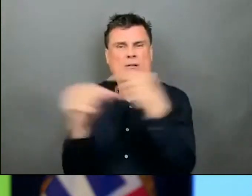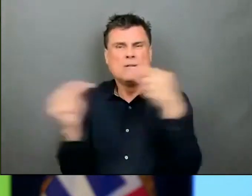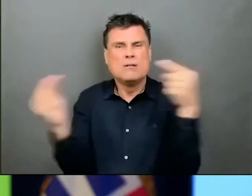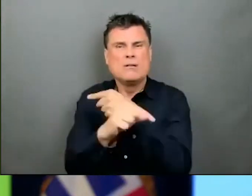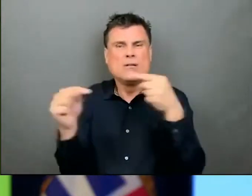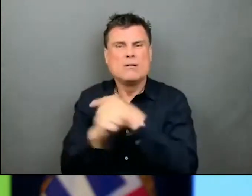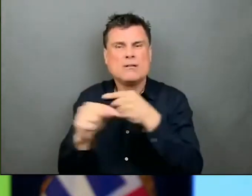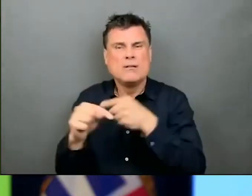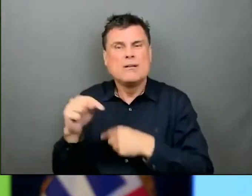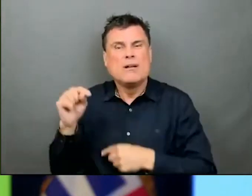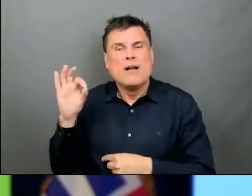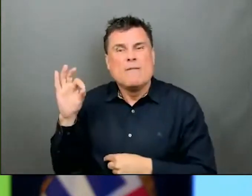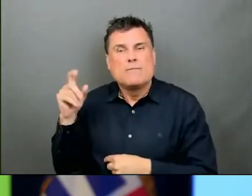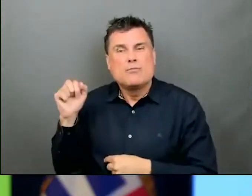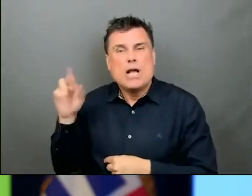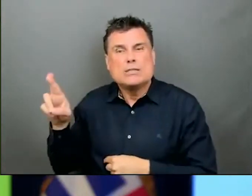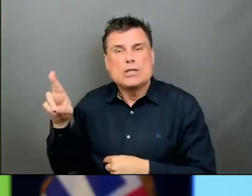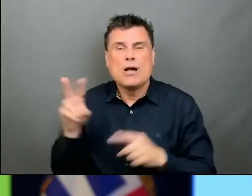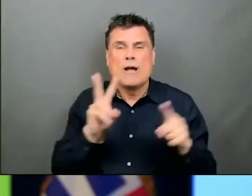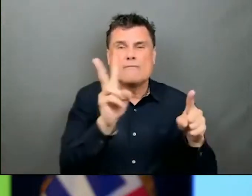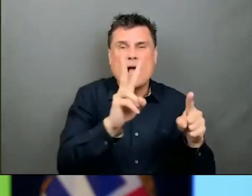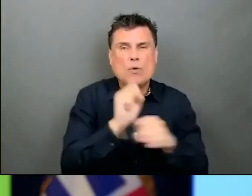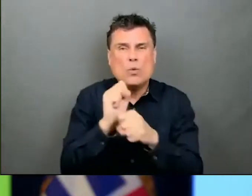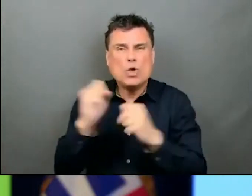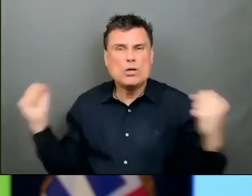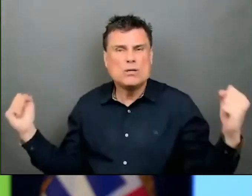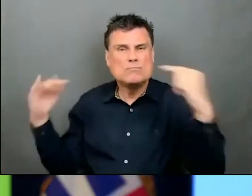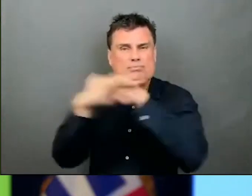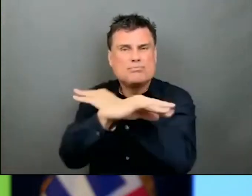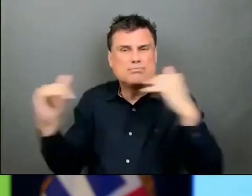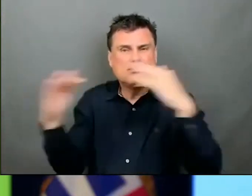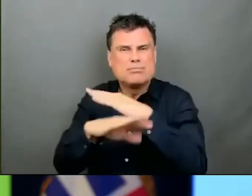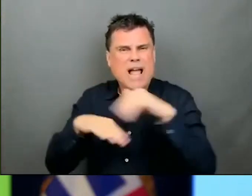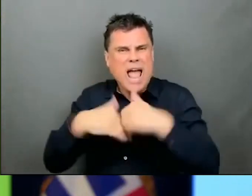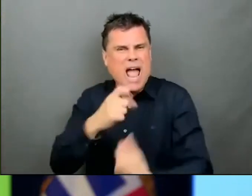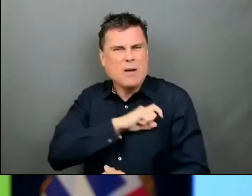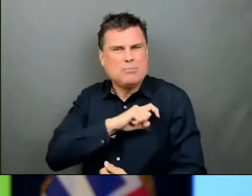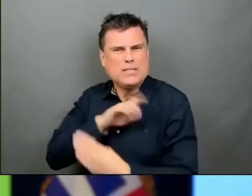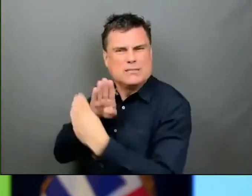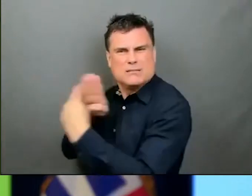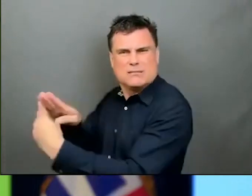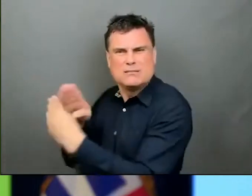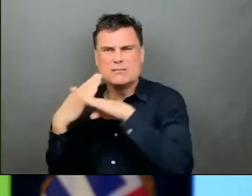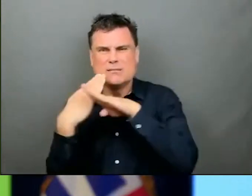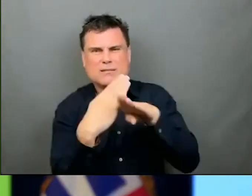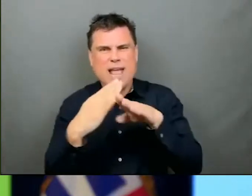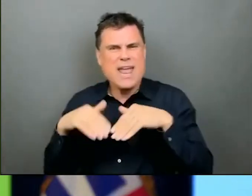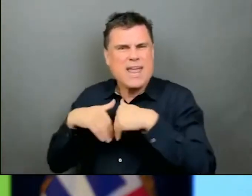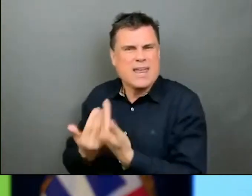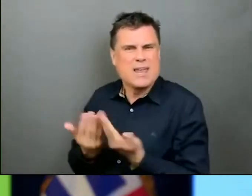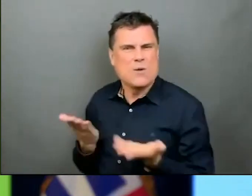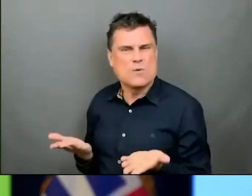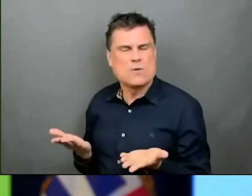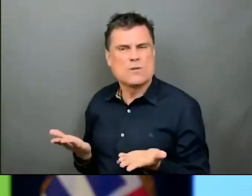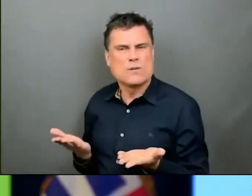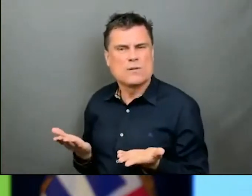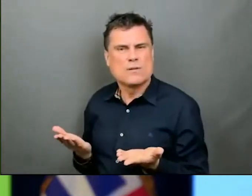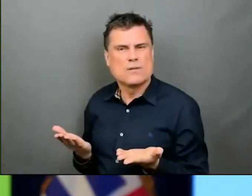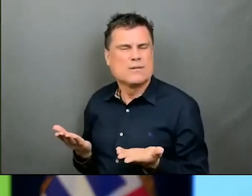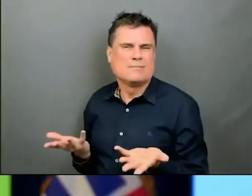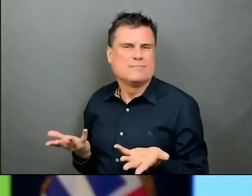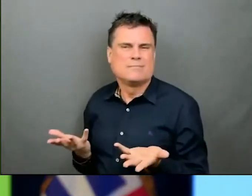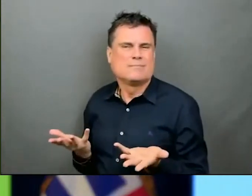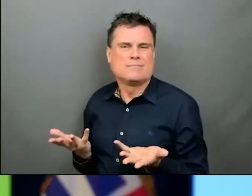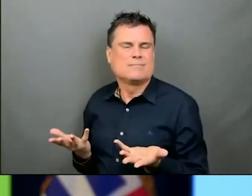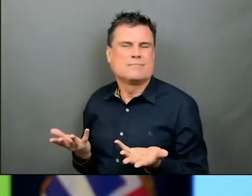the ability to police that, for example, or to do checks, or the resources